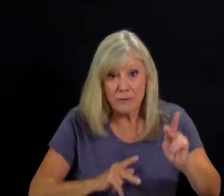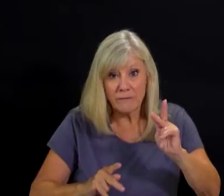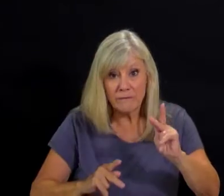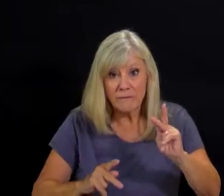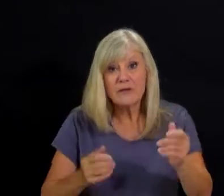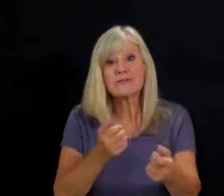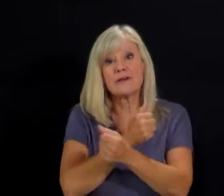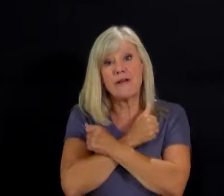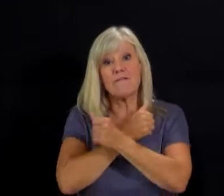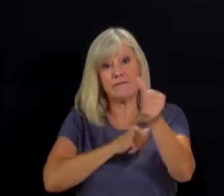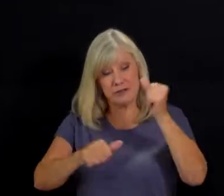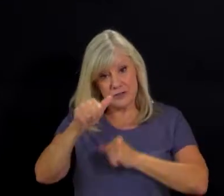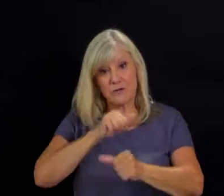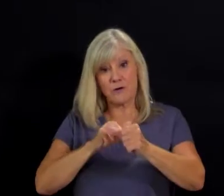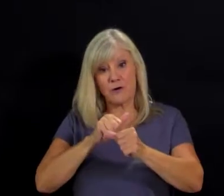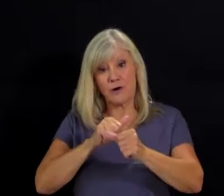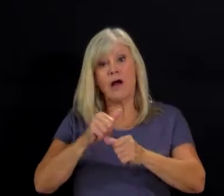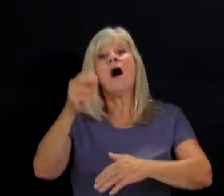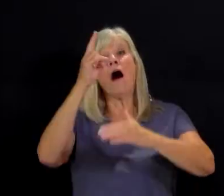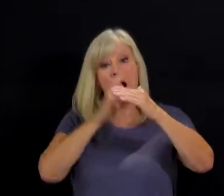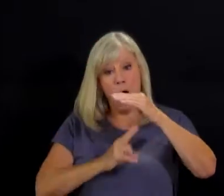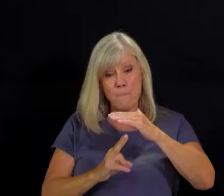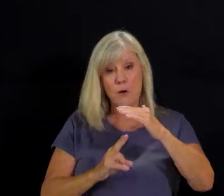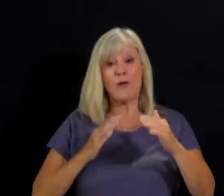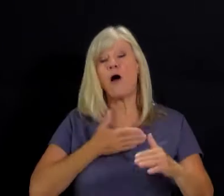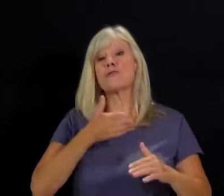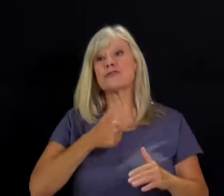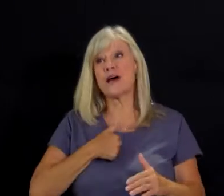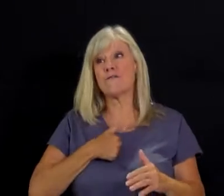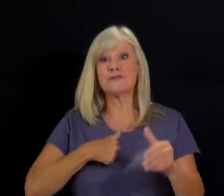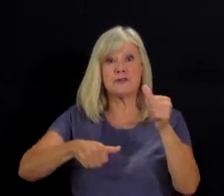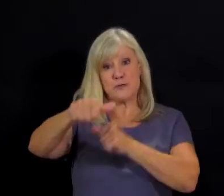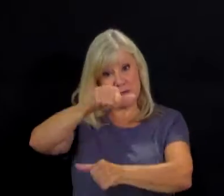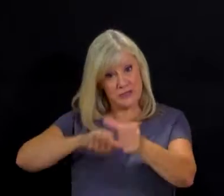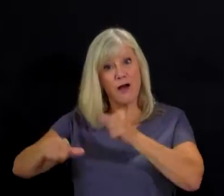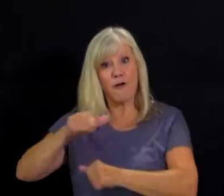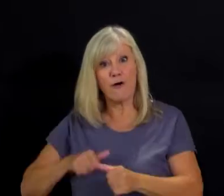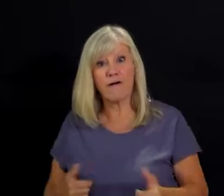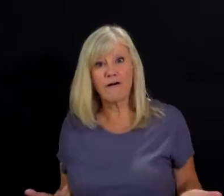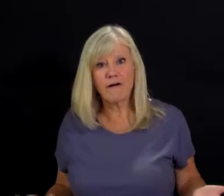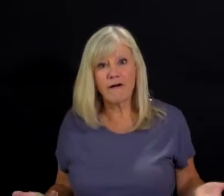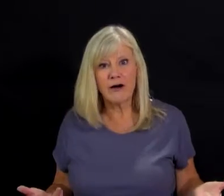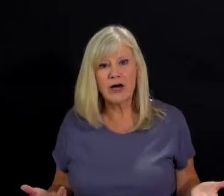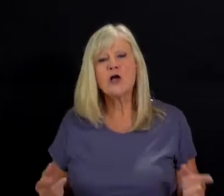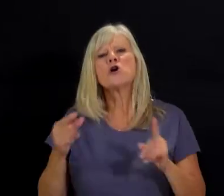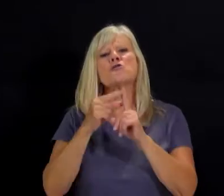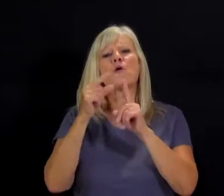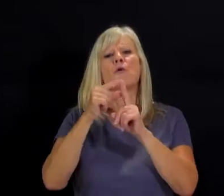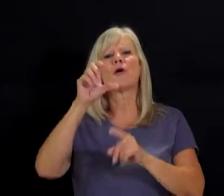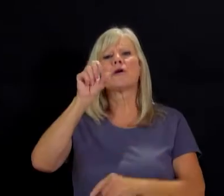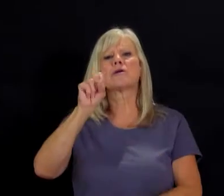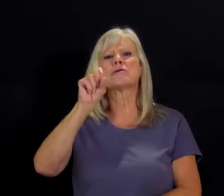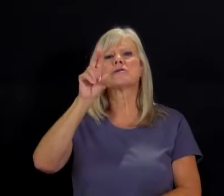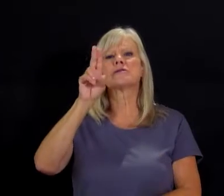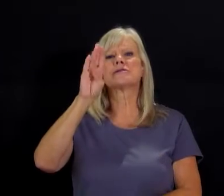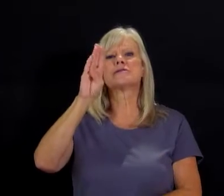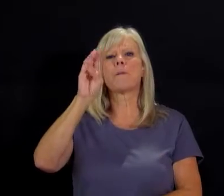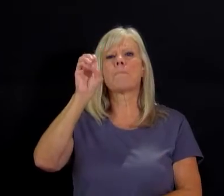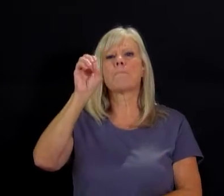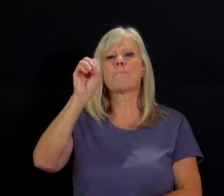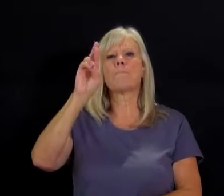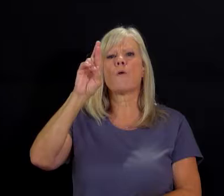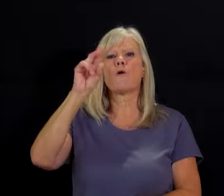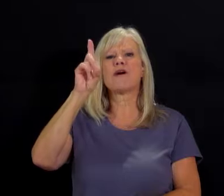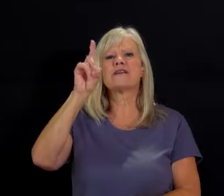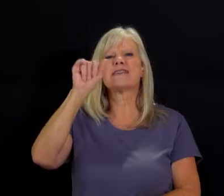subordinating themselves to one another. The word subordinate, or subordinate in its verbal